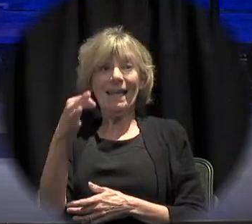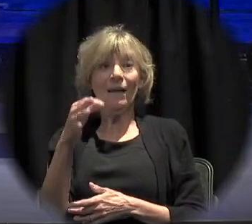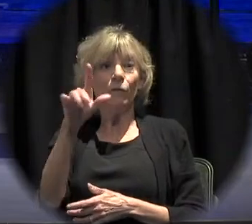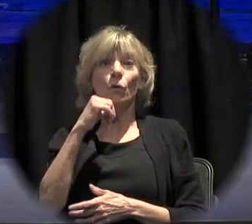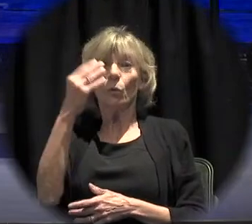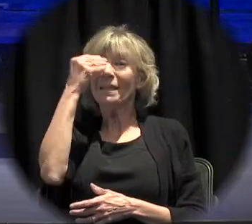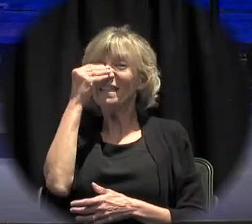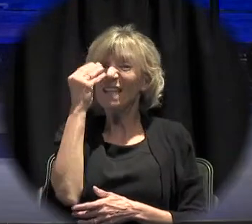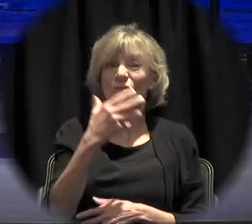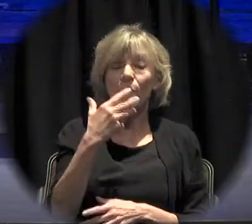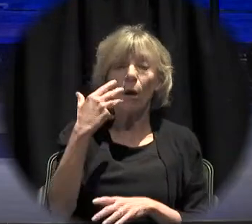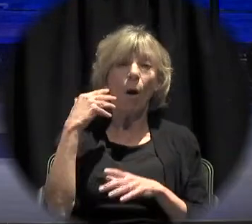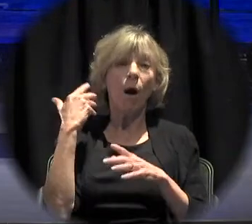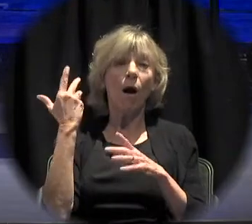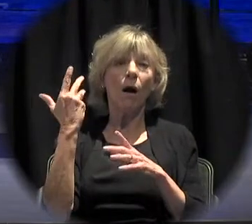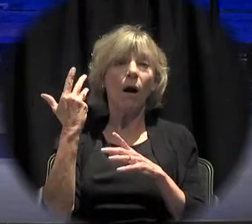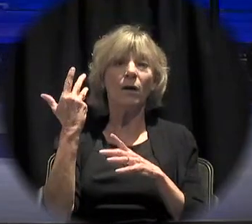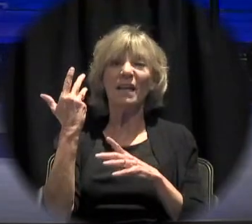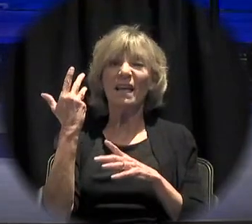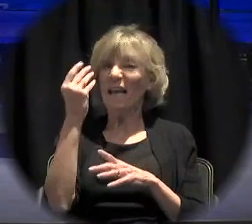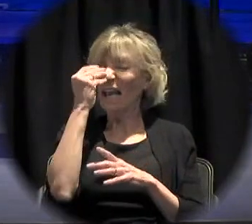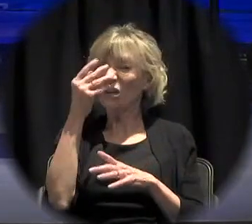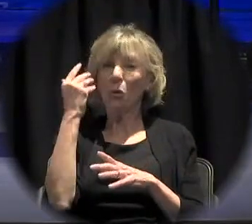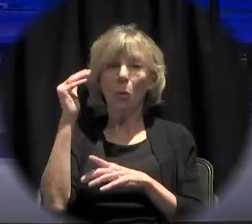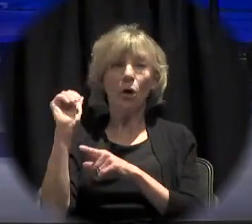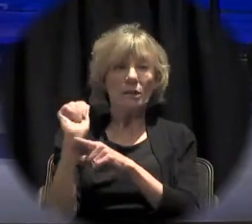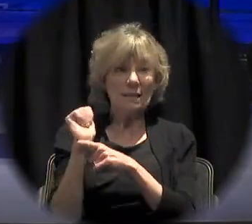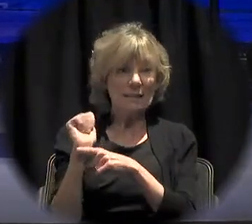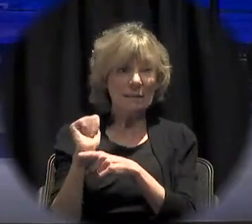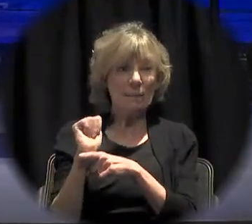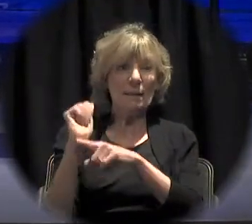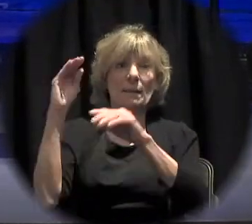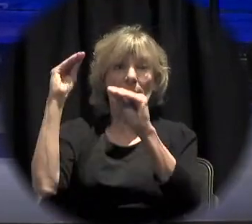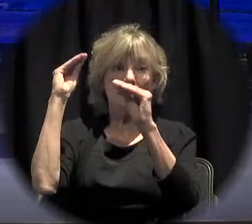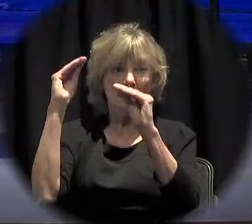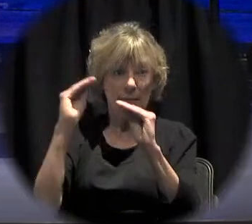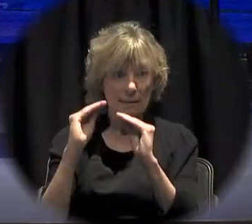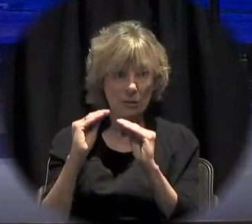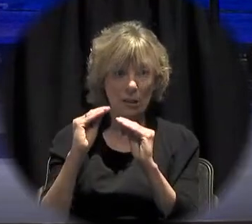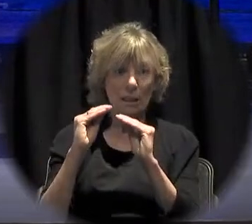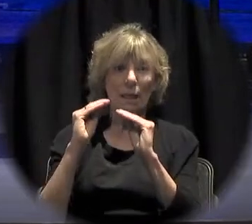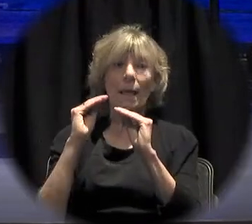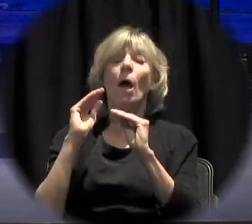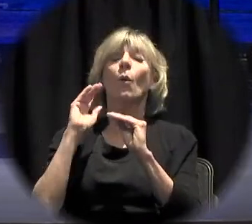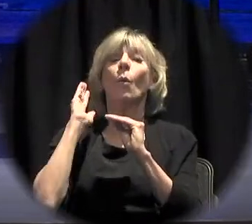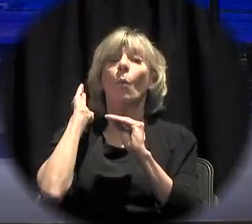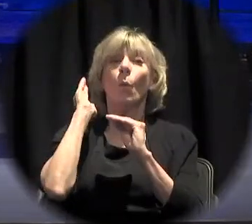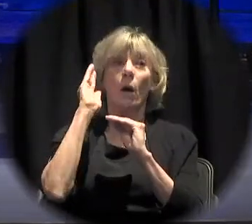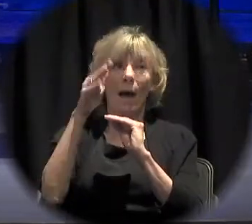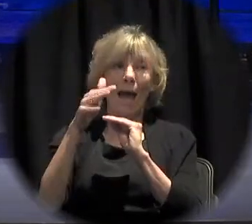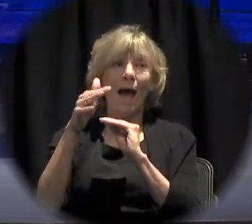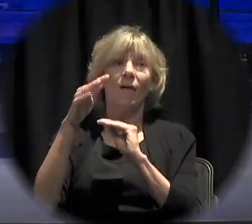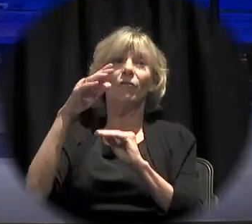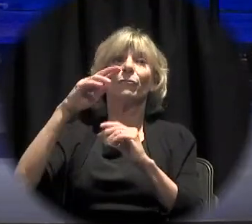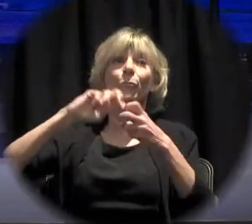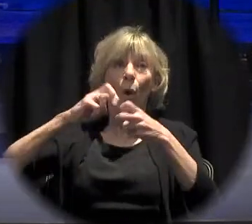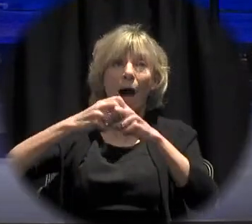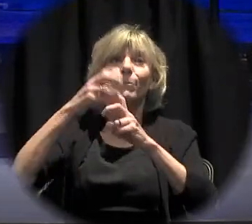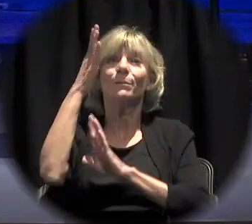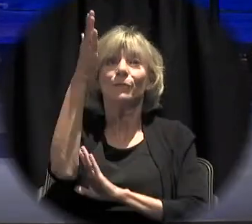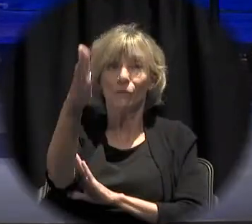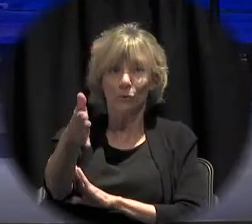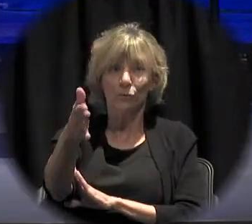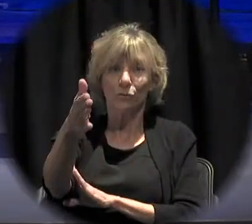the biblical instruction and correction that our parents give us, we are in for some damage in the future as we just go our own